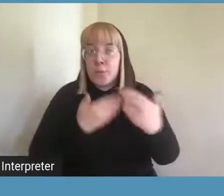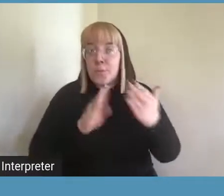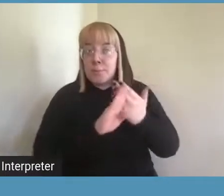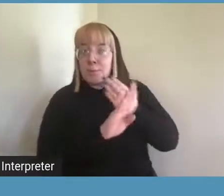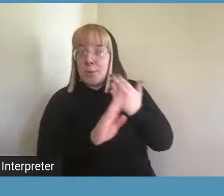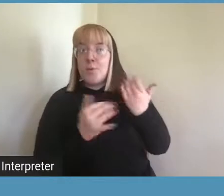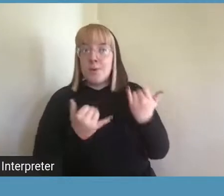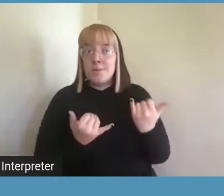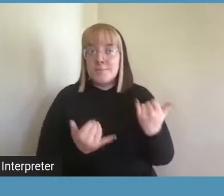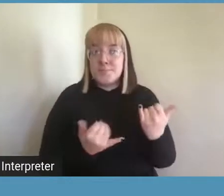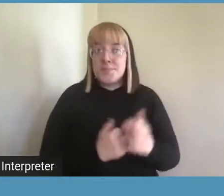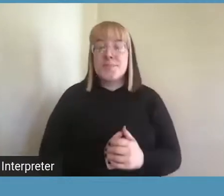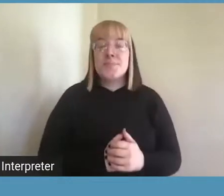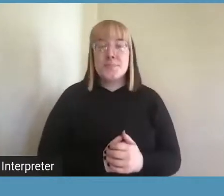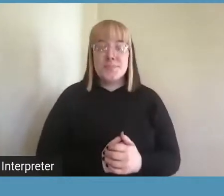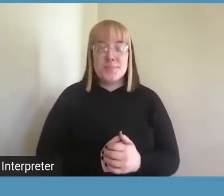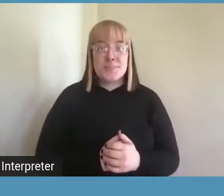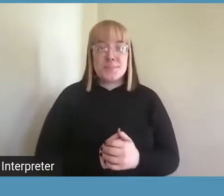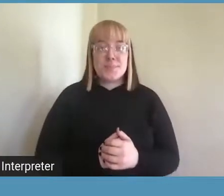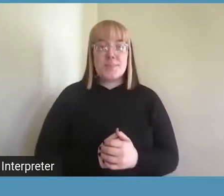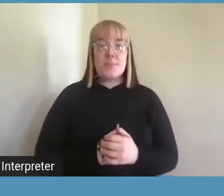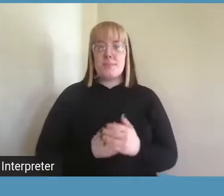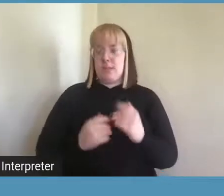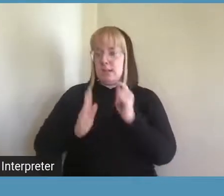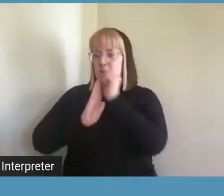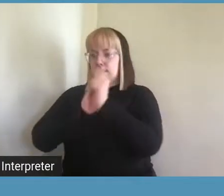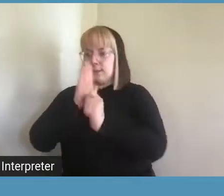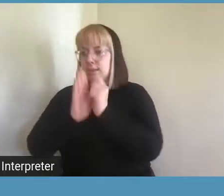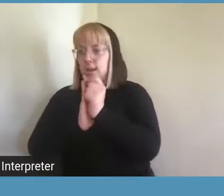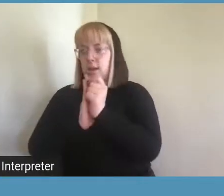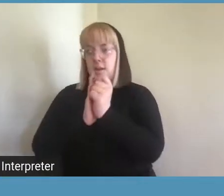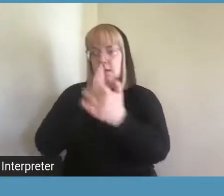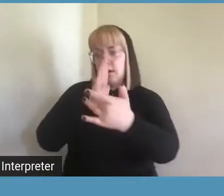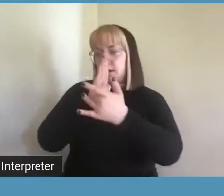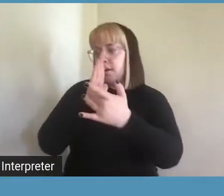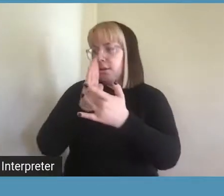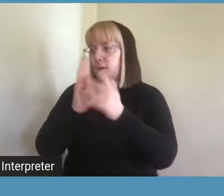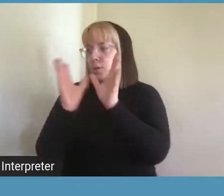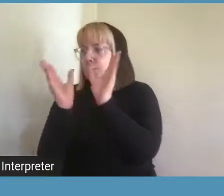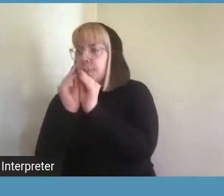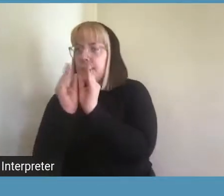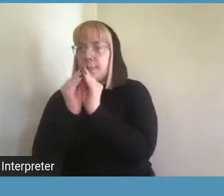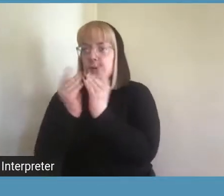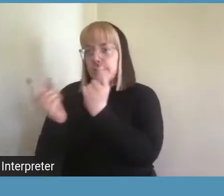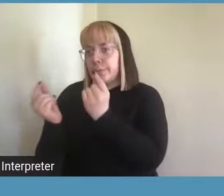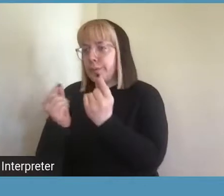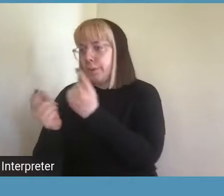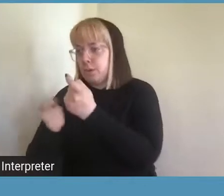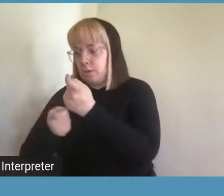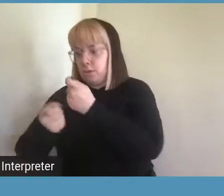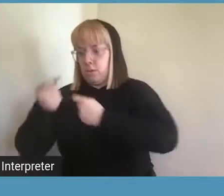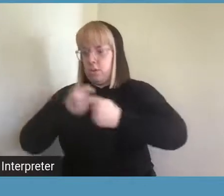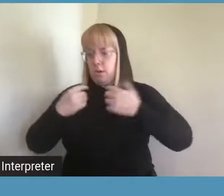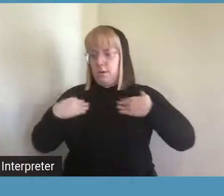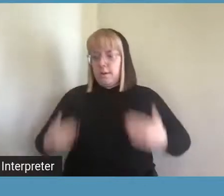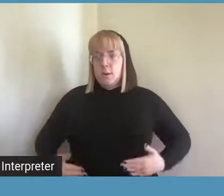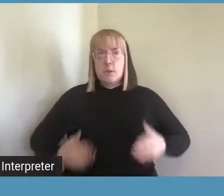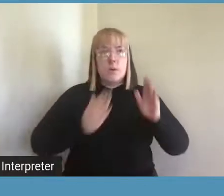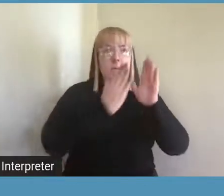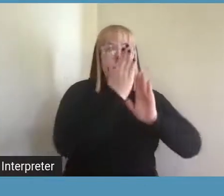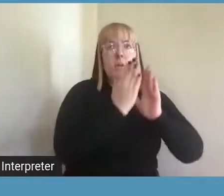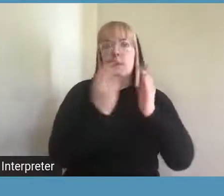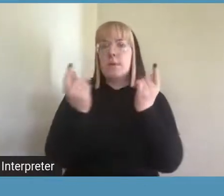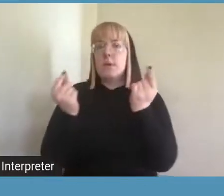begin the program. In this era of virtual meetings, when digital spaces may substitute our physical sense of